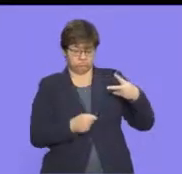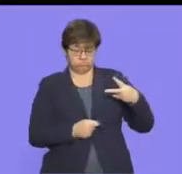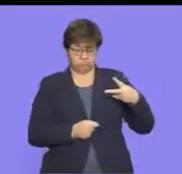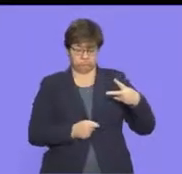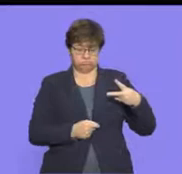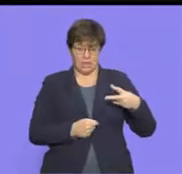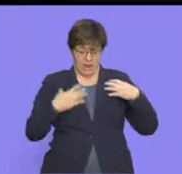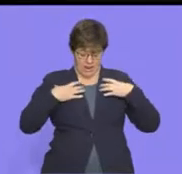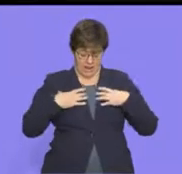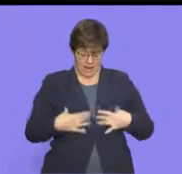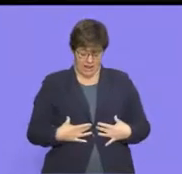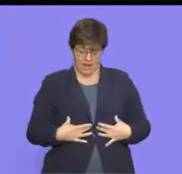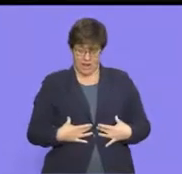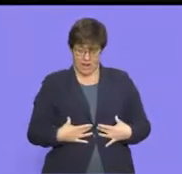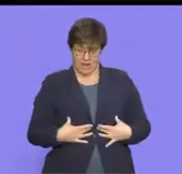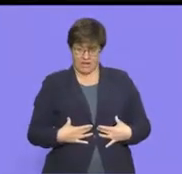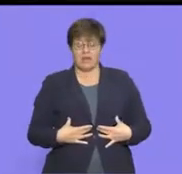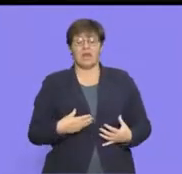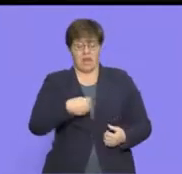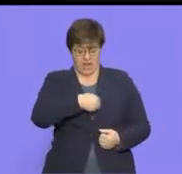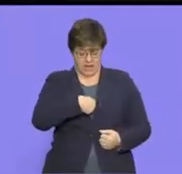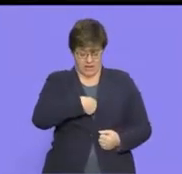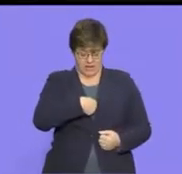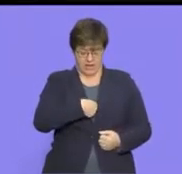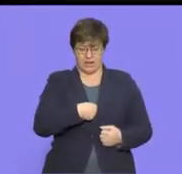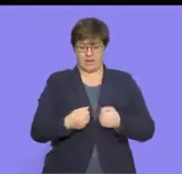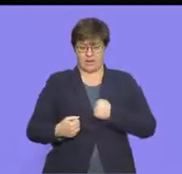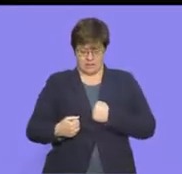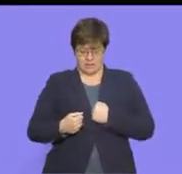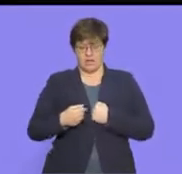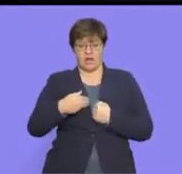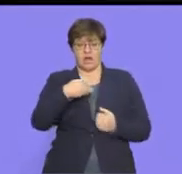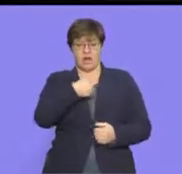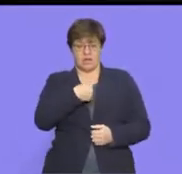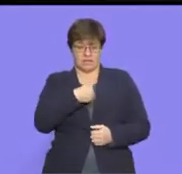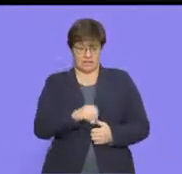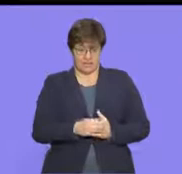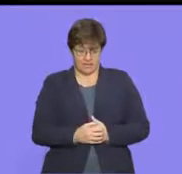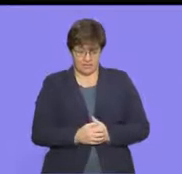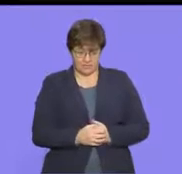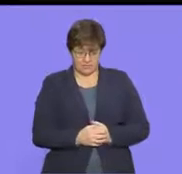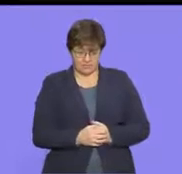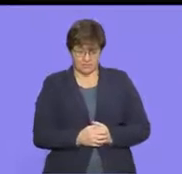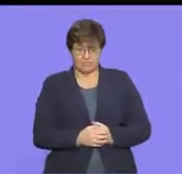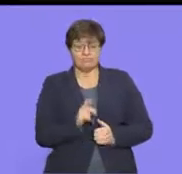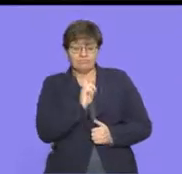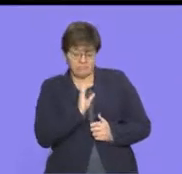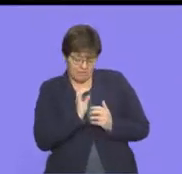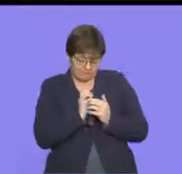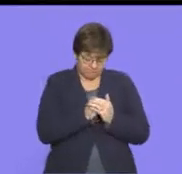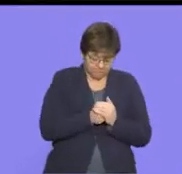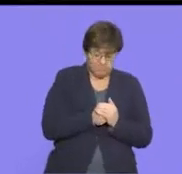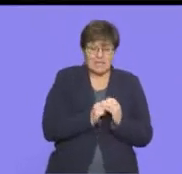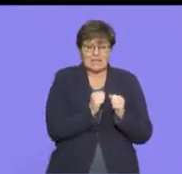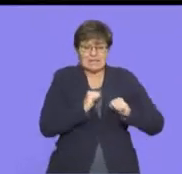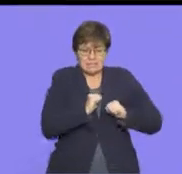It's got two lungs, and it's got a heart. Now, that heart over there fits into